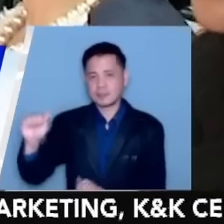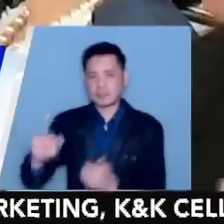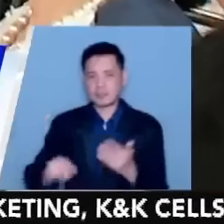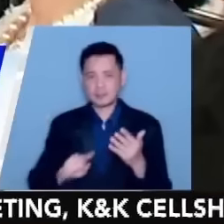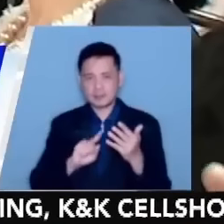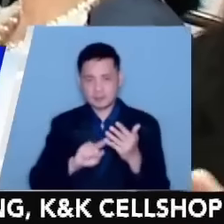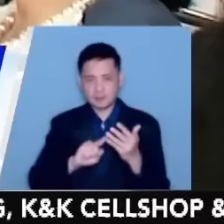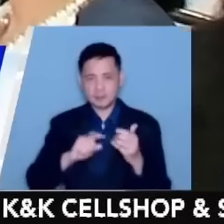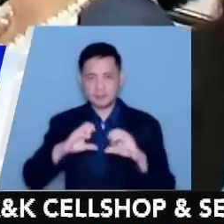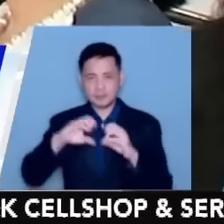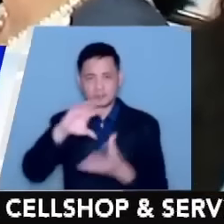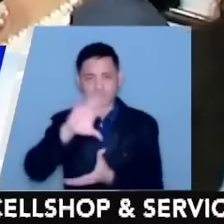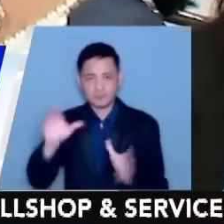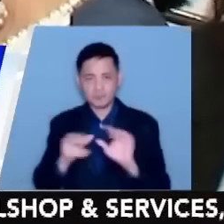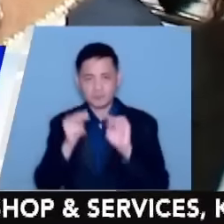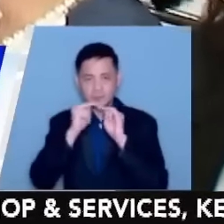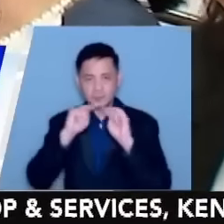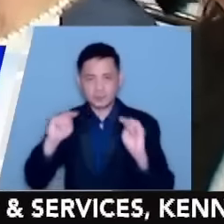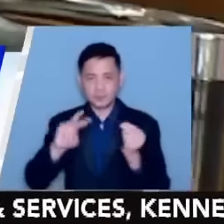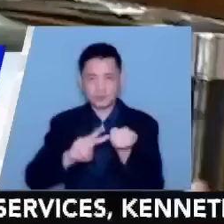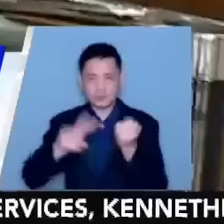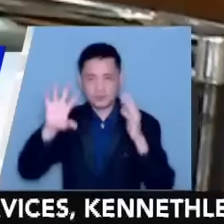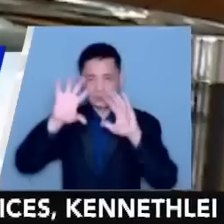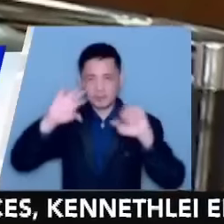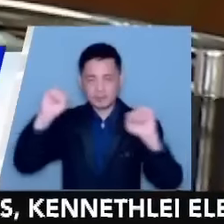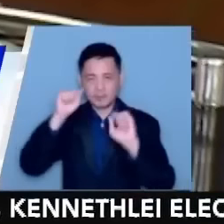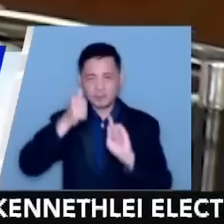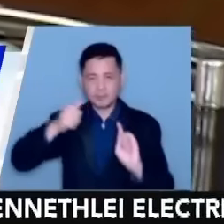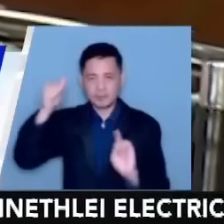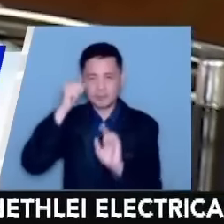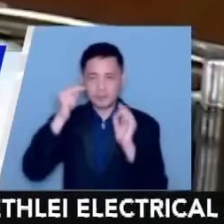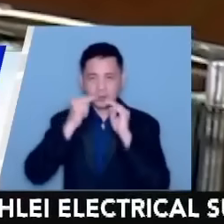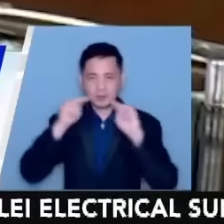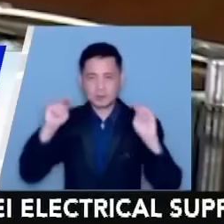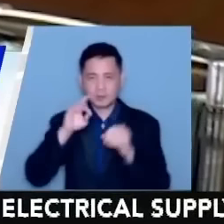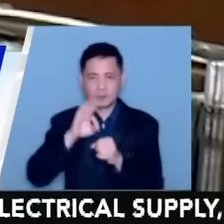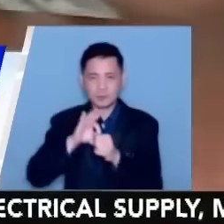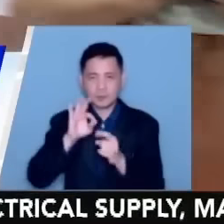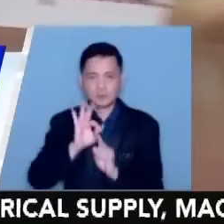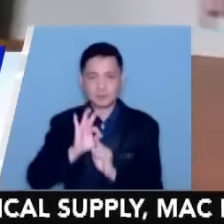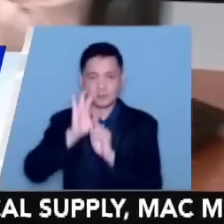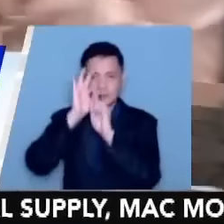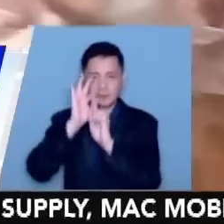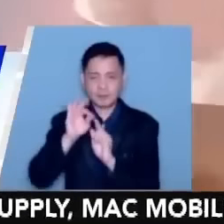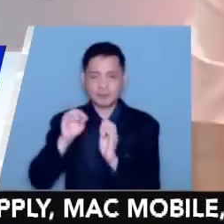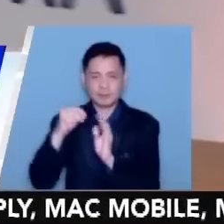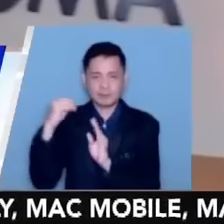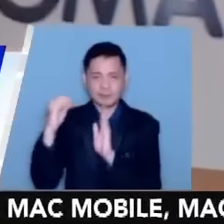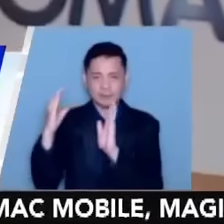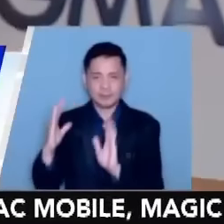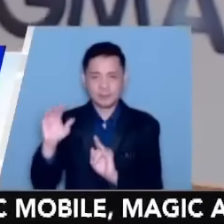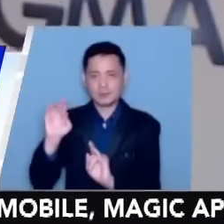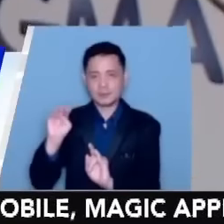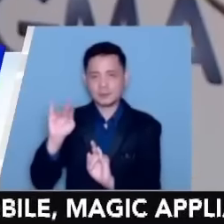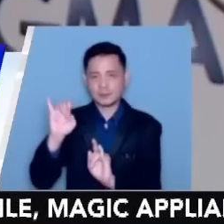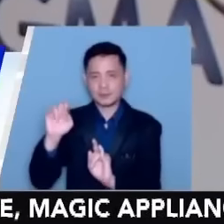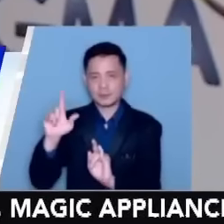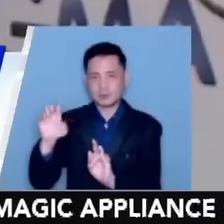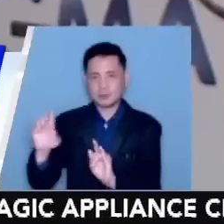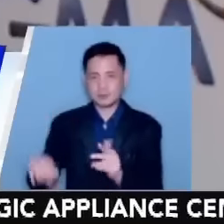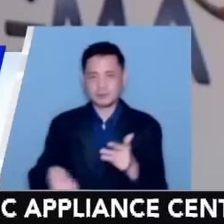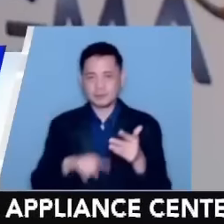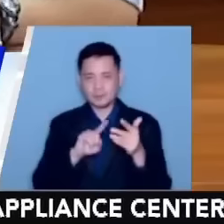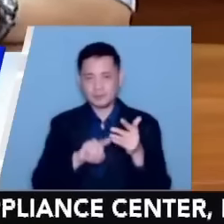Vice President and Deputy Head for News Programs and Specials Michelle Seba, Entertainment Group Consultant Darling De